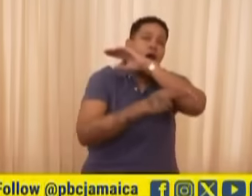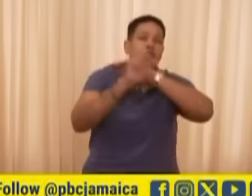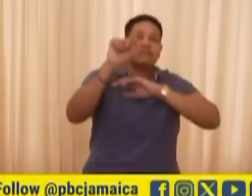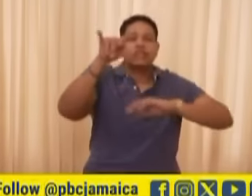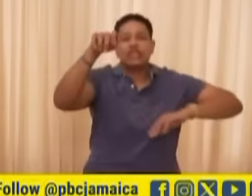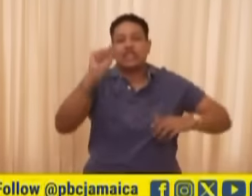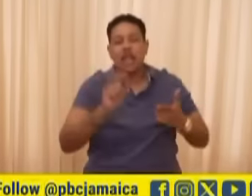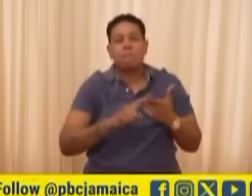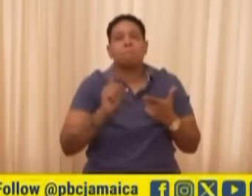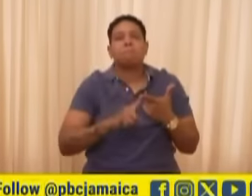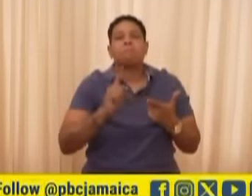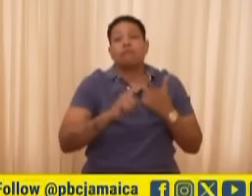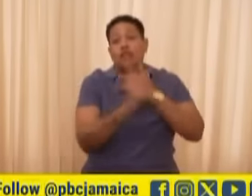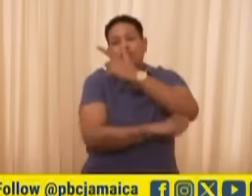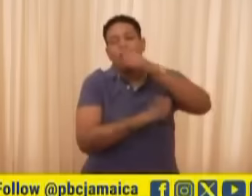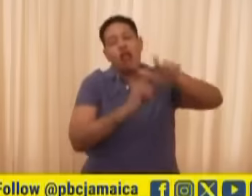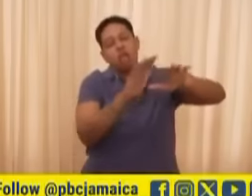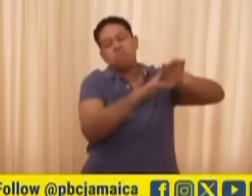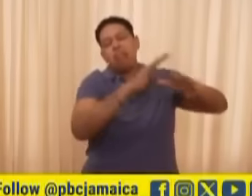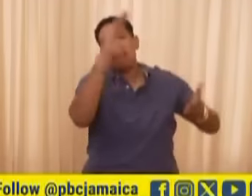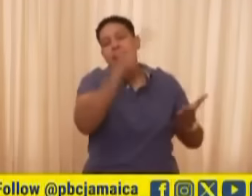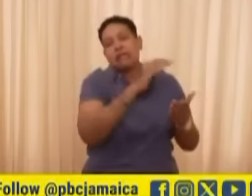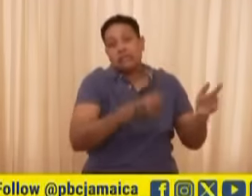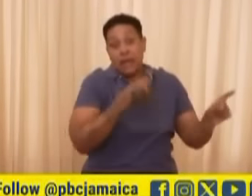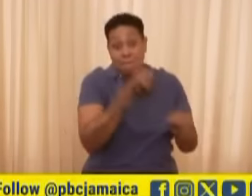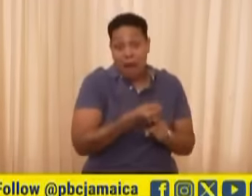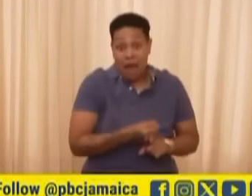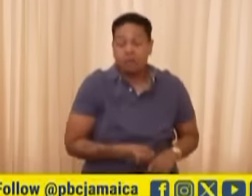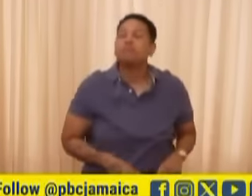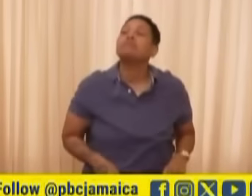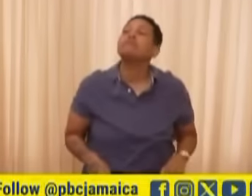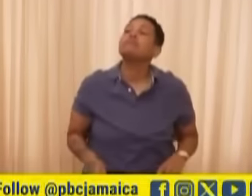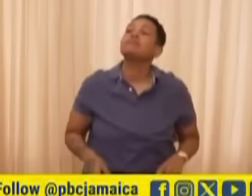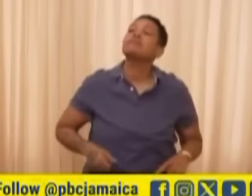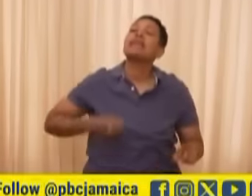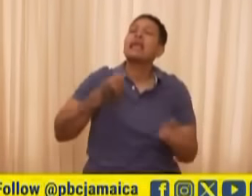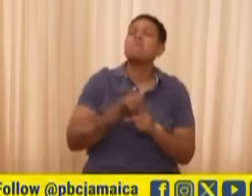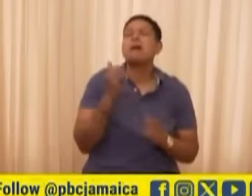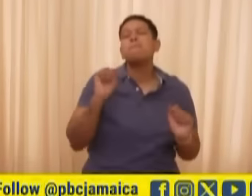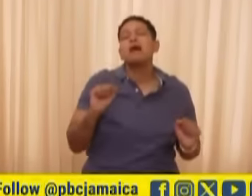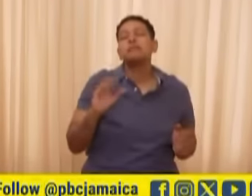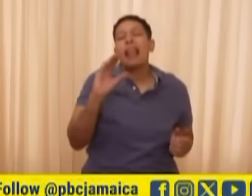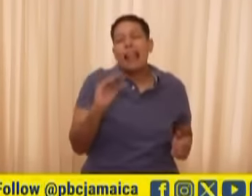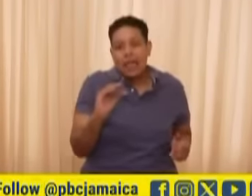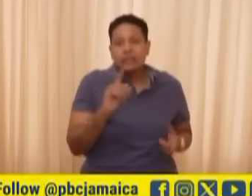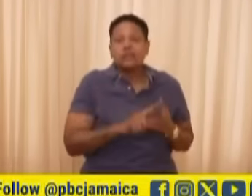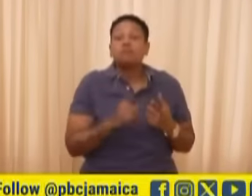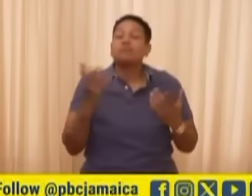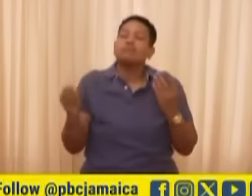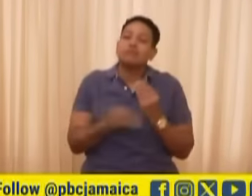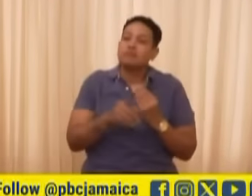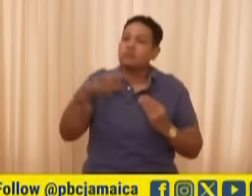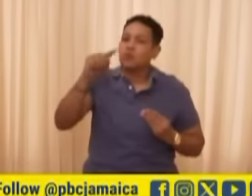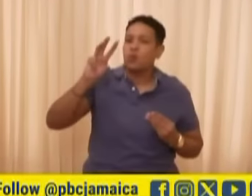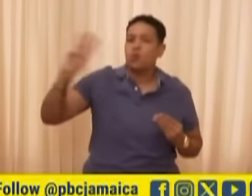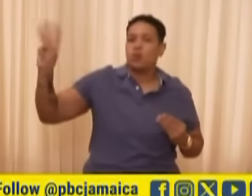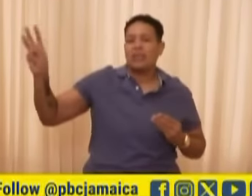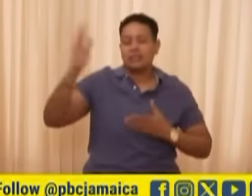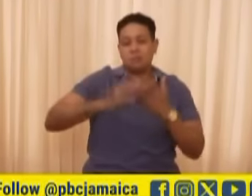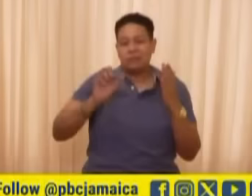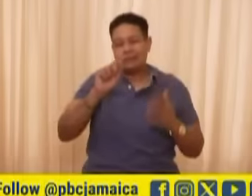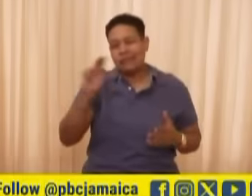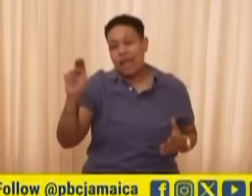James, and Trelawney. Possibly the impact is going to be less, and maybe a part of the west, at least the western part of St.